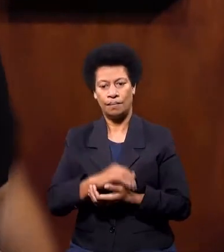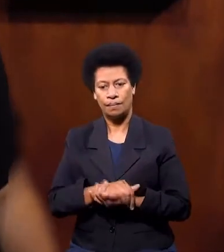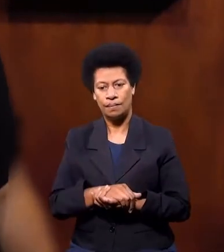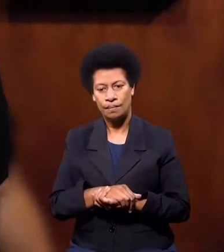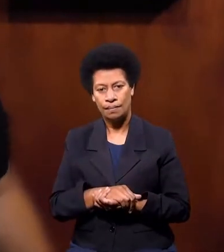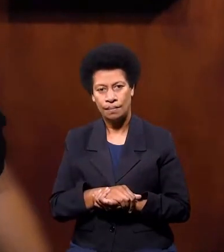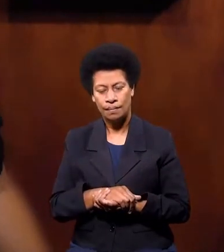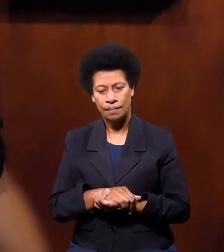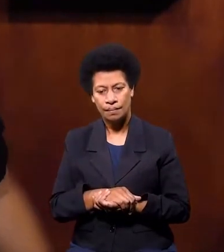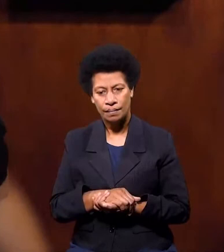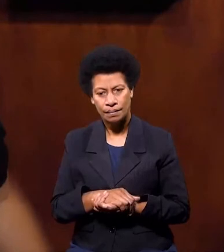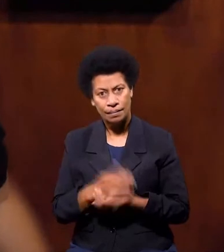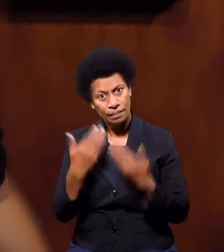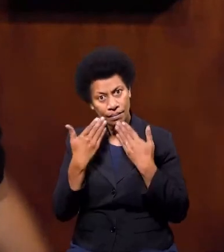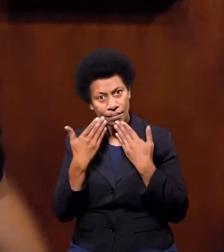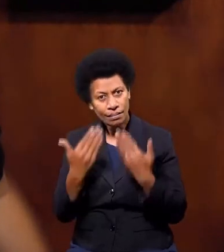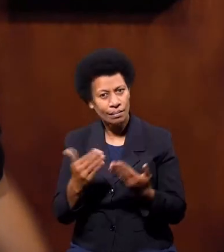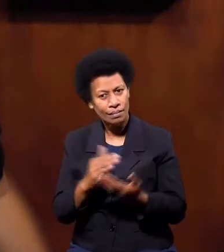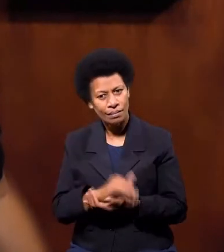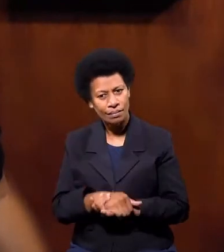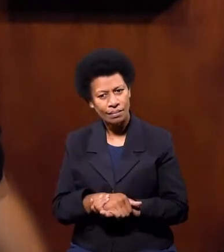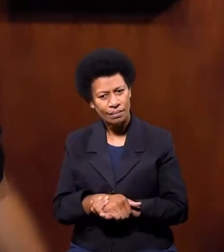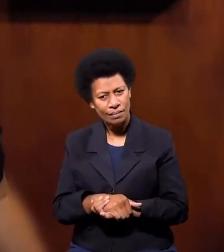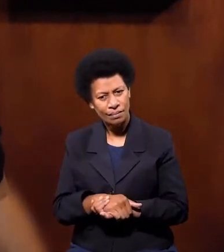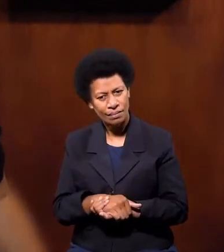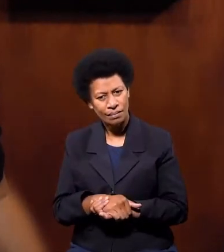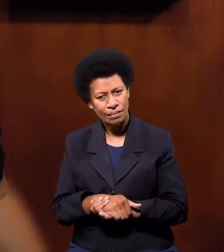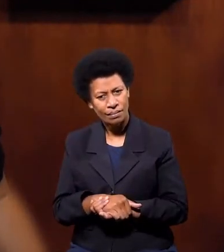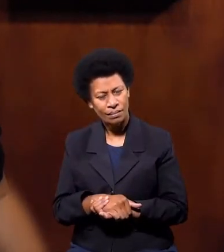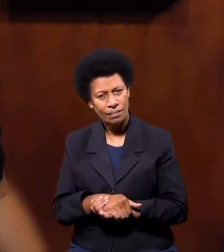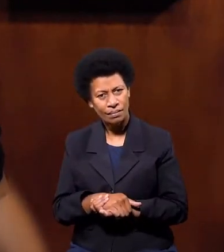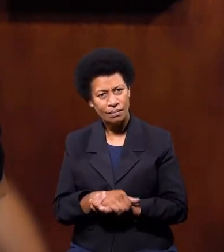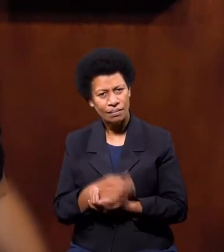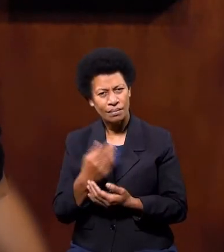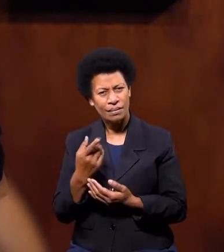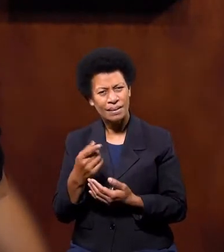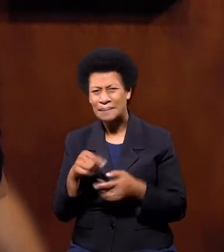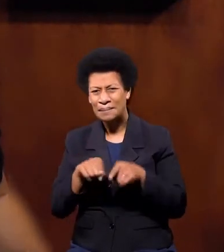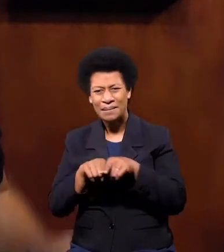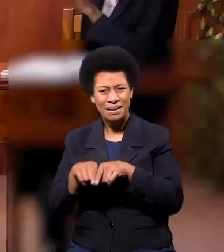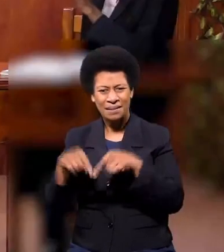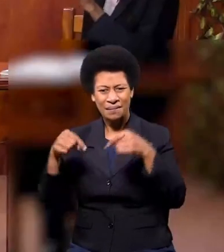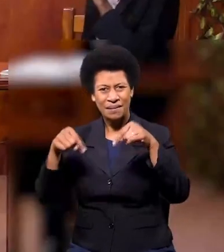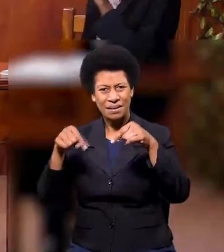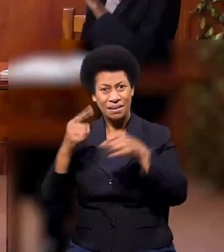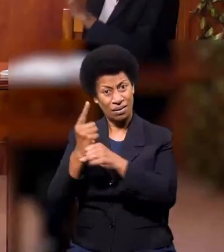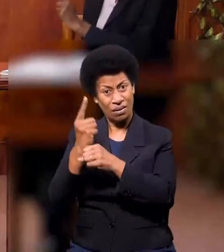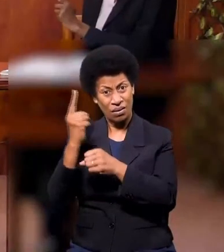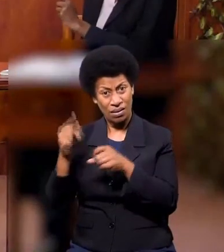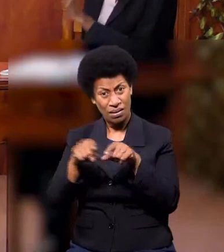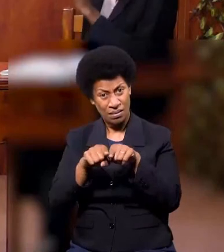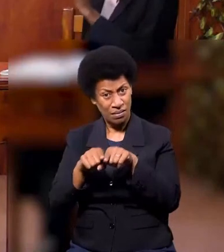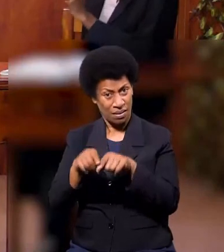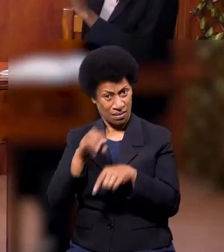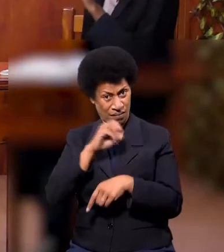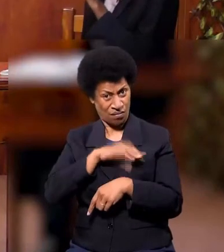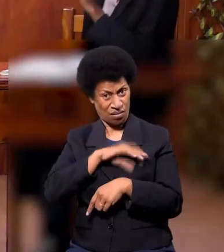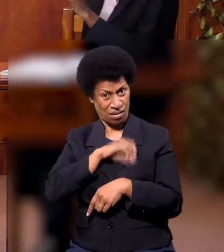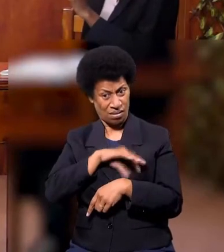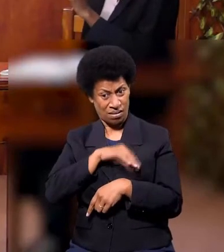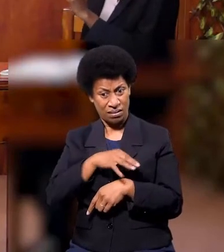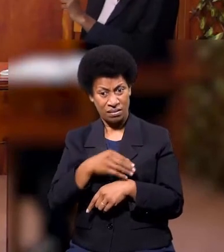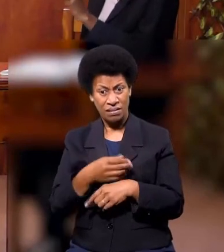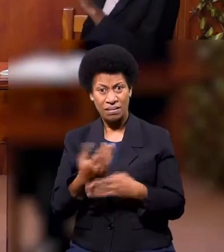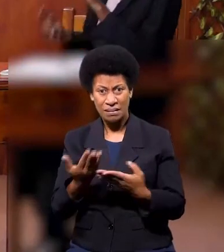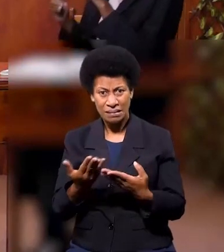Amen. You know, thank you for that. You know, the fear of God is not the same as being